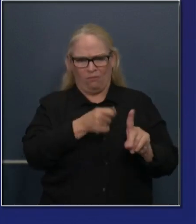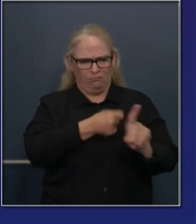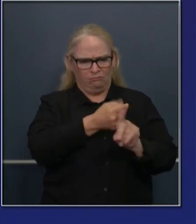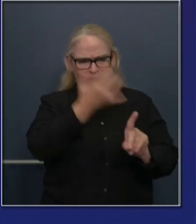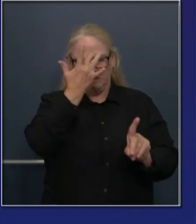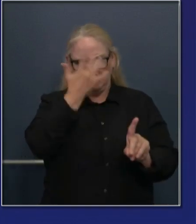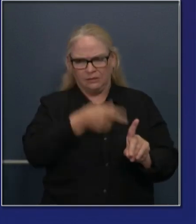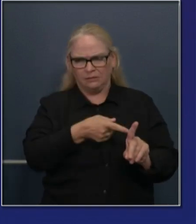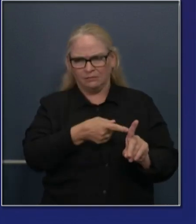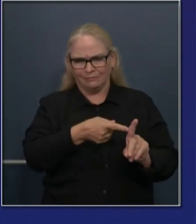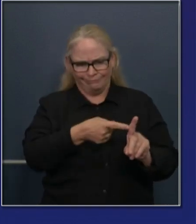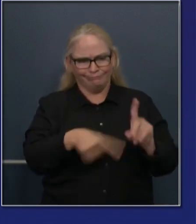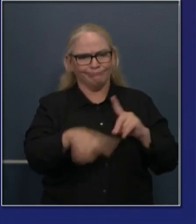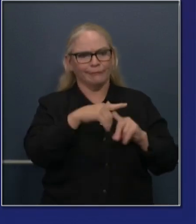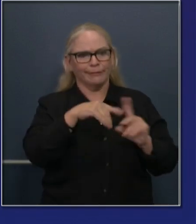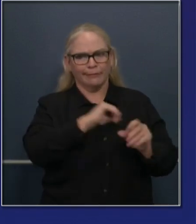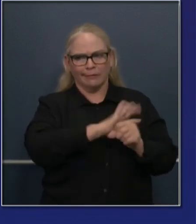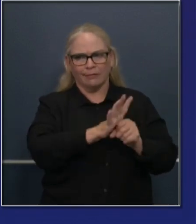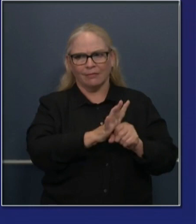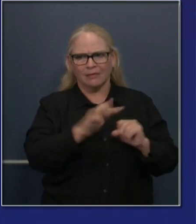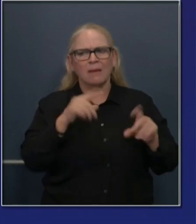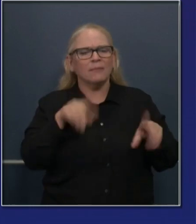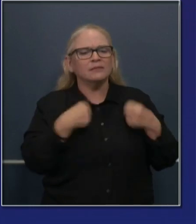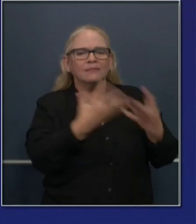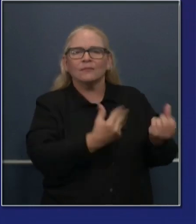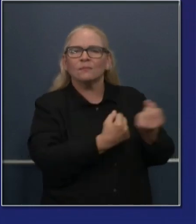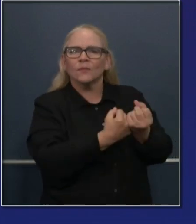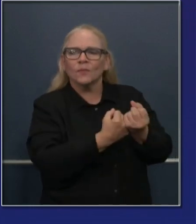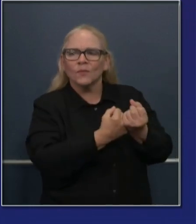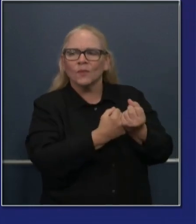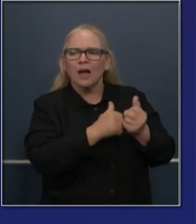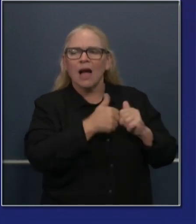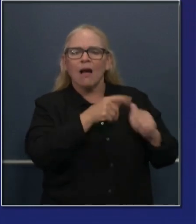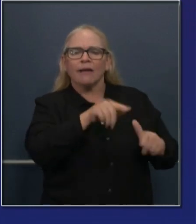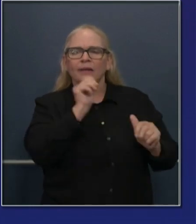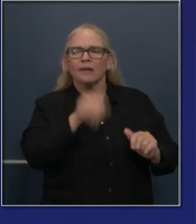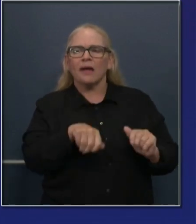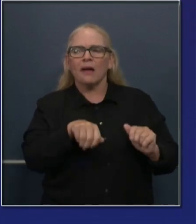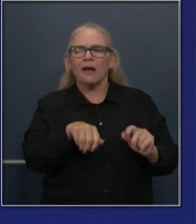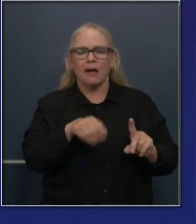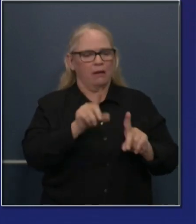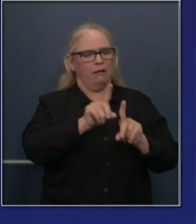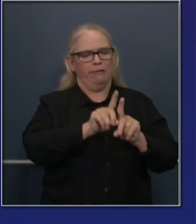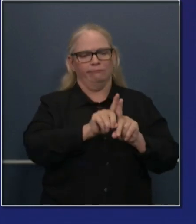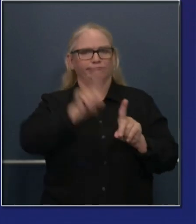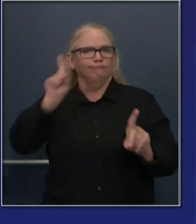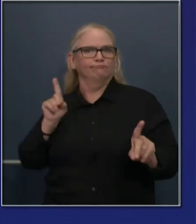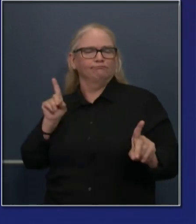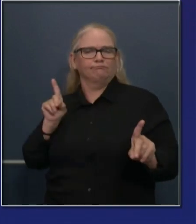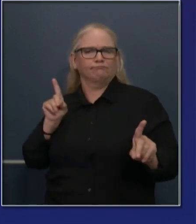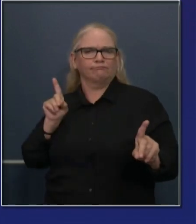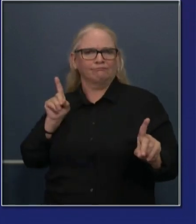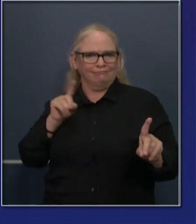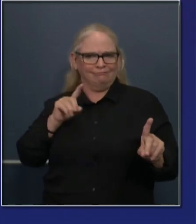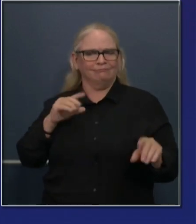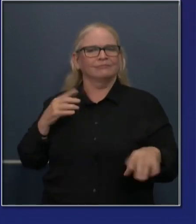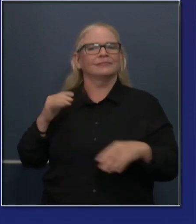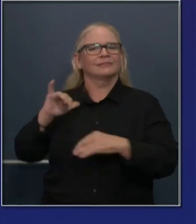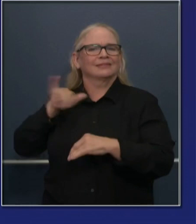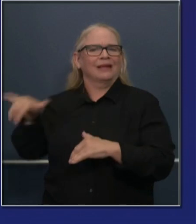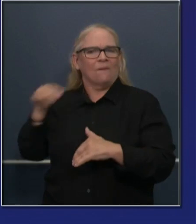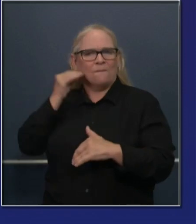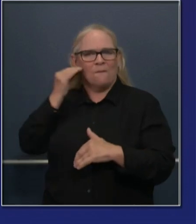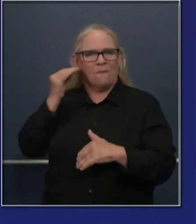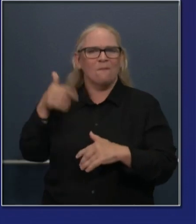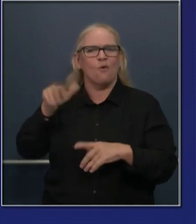them the supports where they have the ability to isolate, the ability in some cases to quarantine. That may be easy in certain segments of